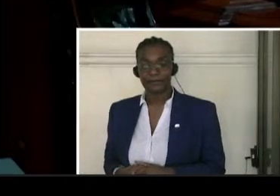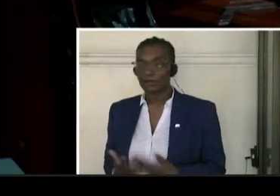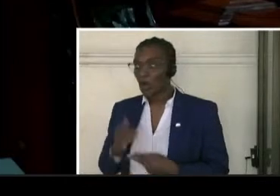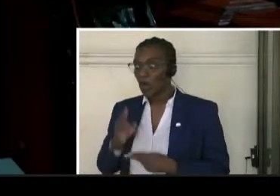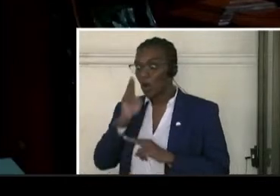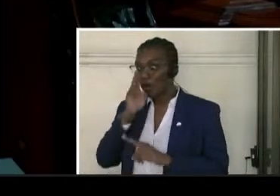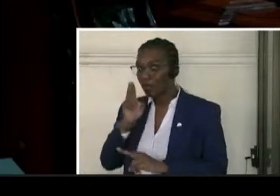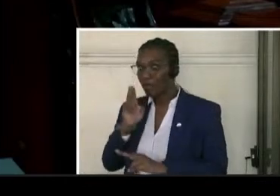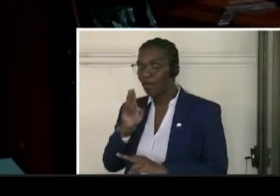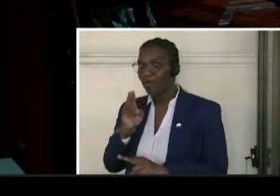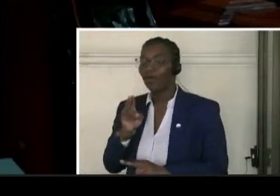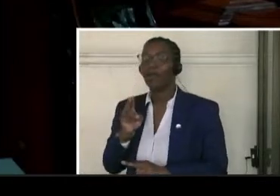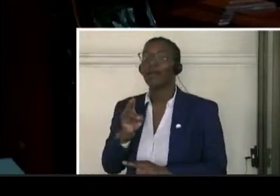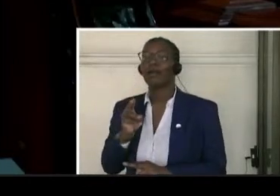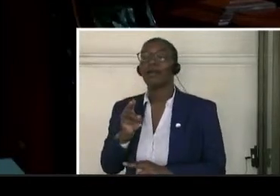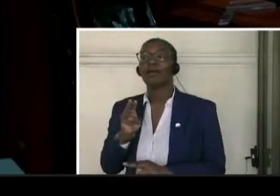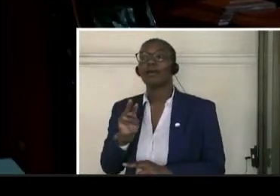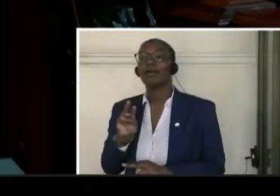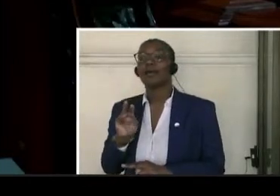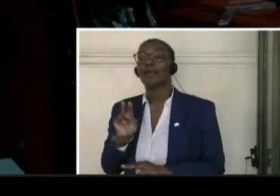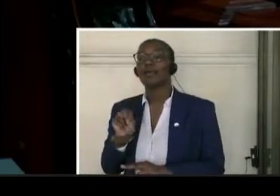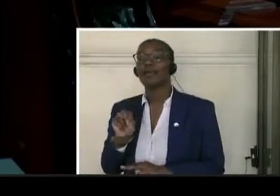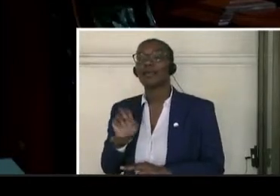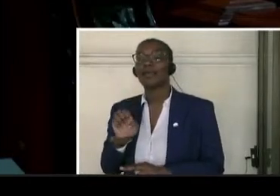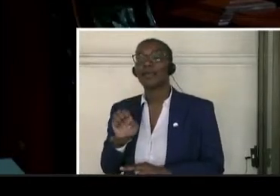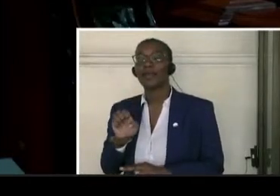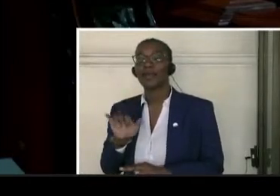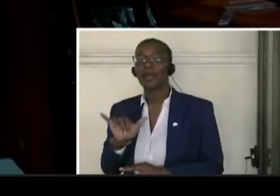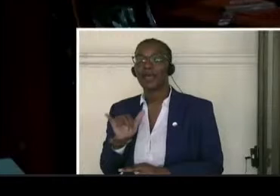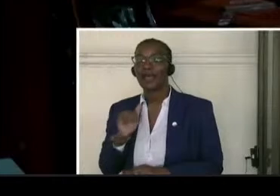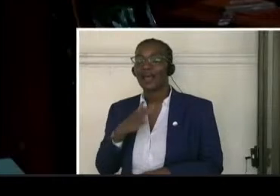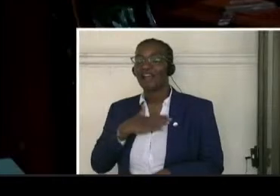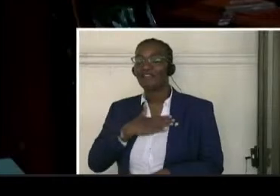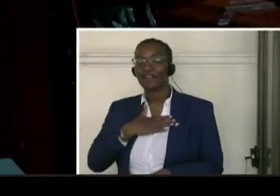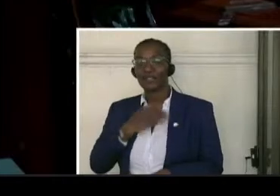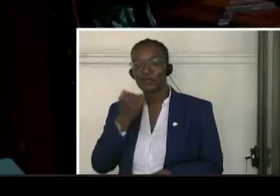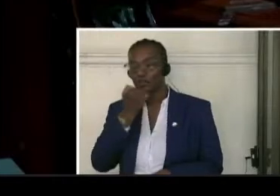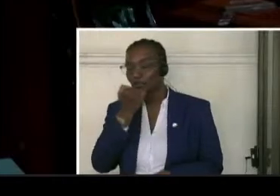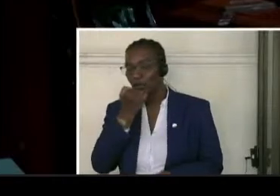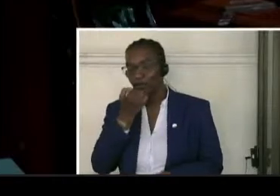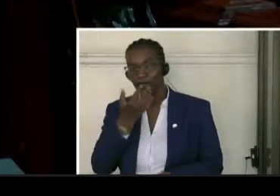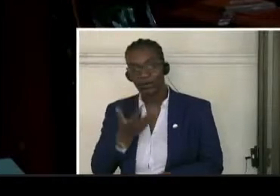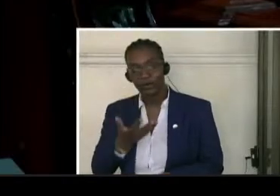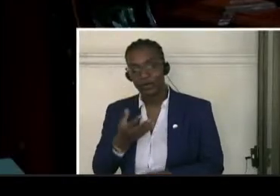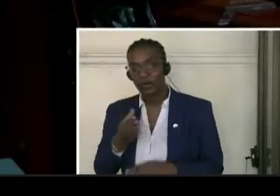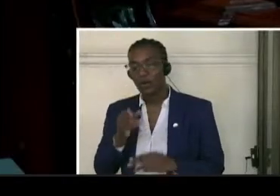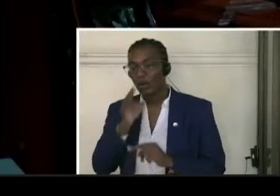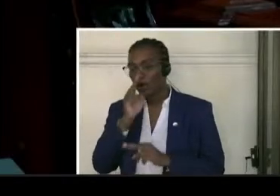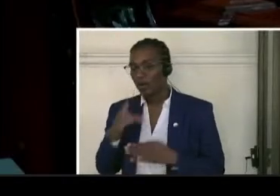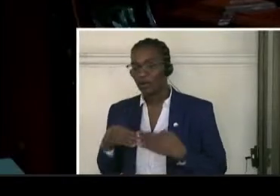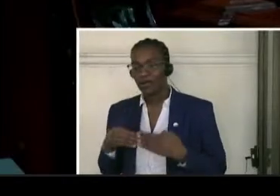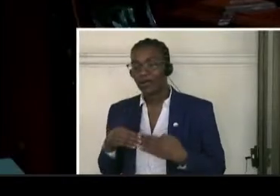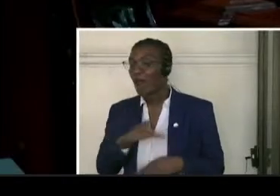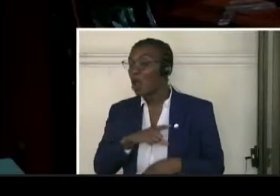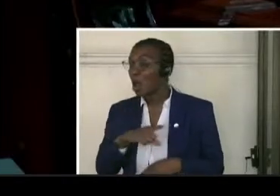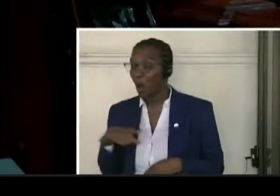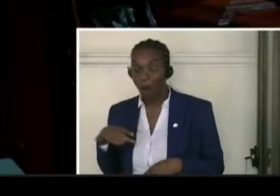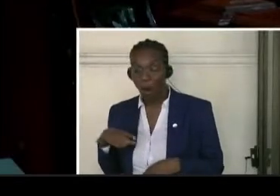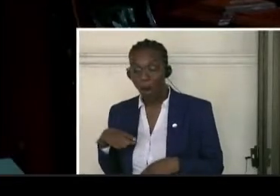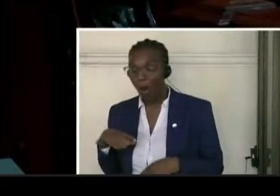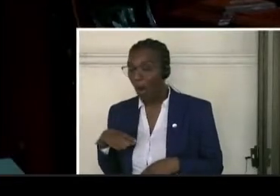Honorable Melanie Ney, I feel sorry for you, my sister, my honorable member. It's going to be a very long